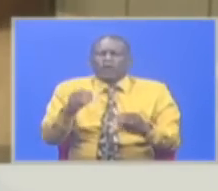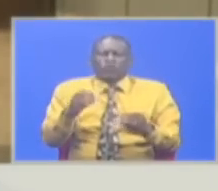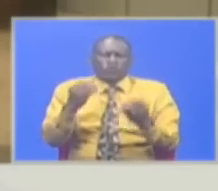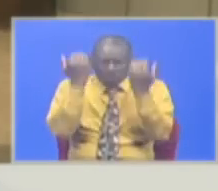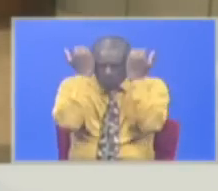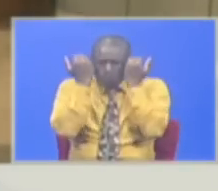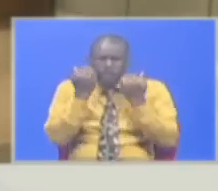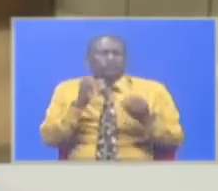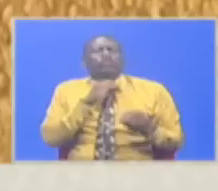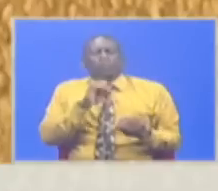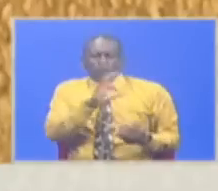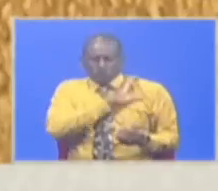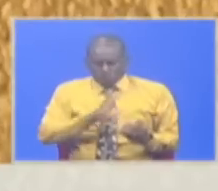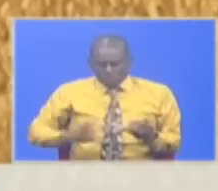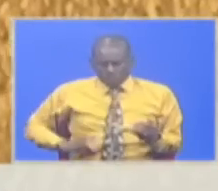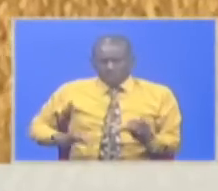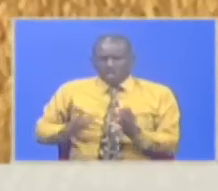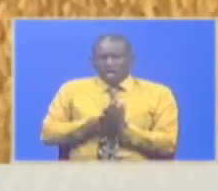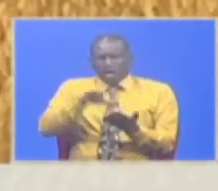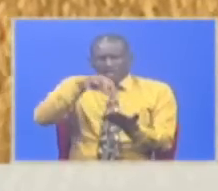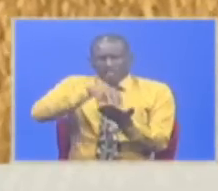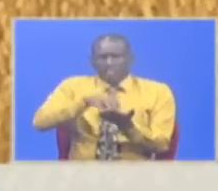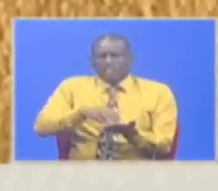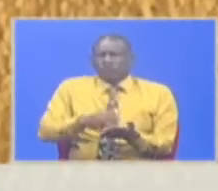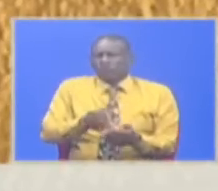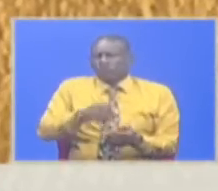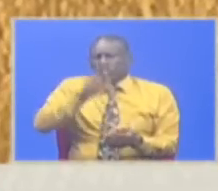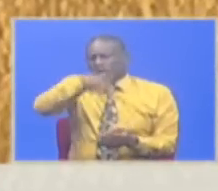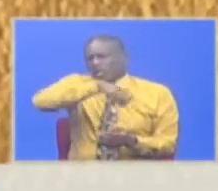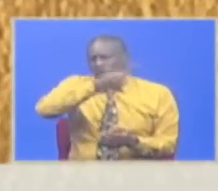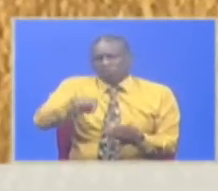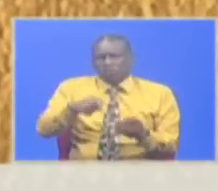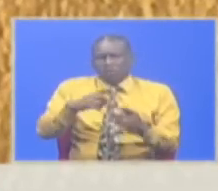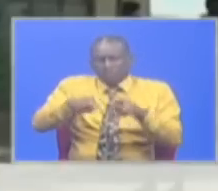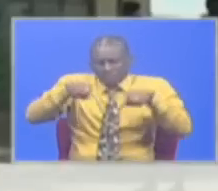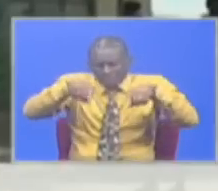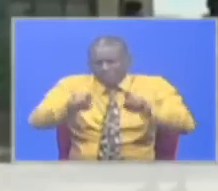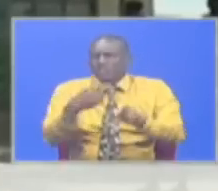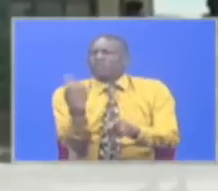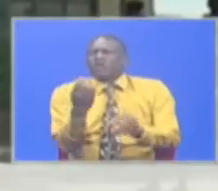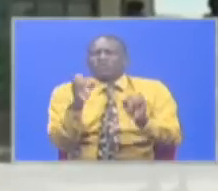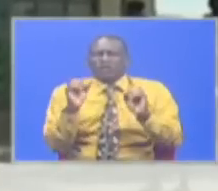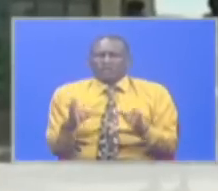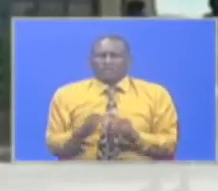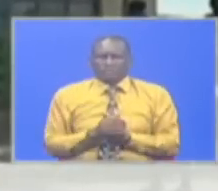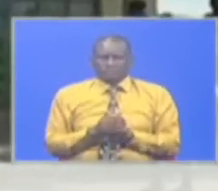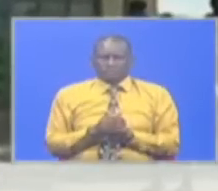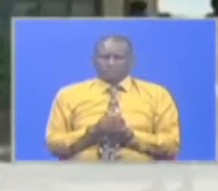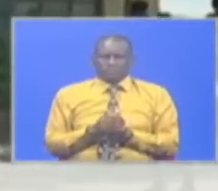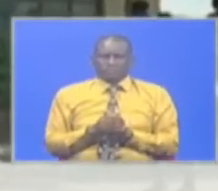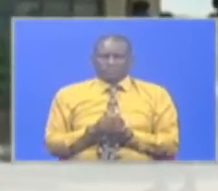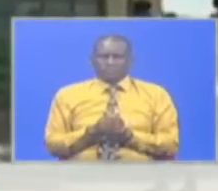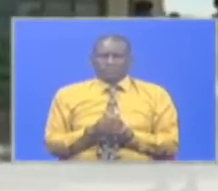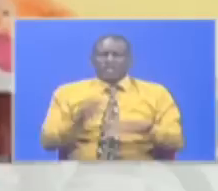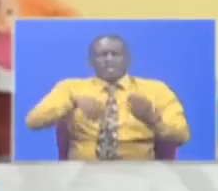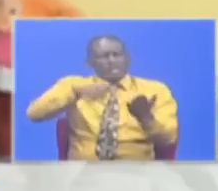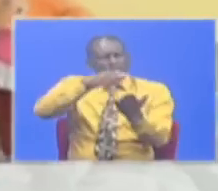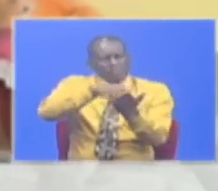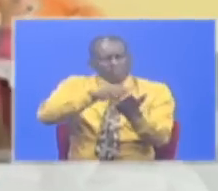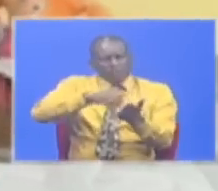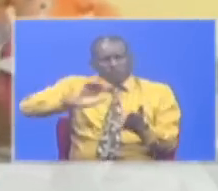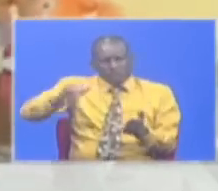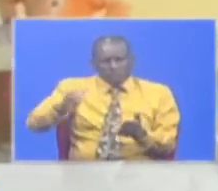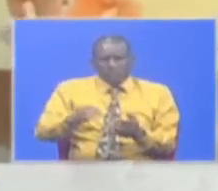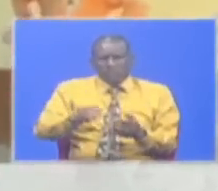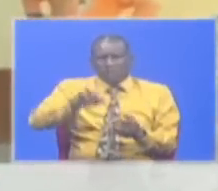Commission, but his case was dismissed. But he is not alone. In Machakos County,